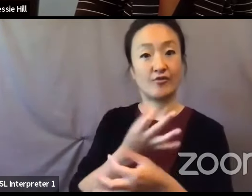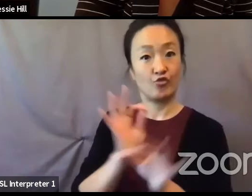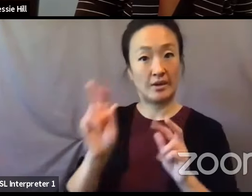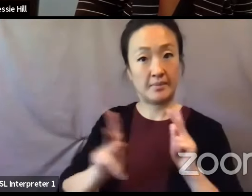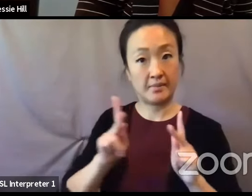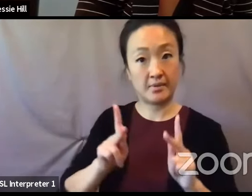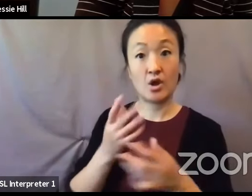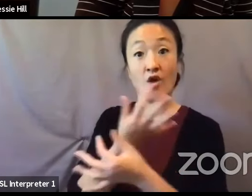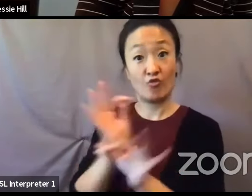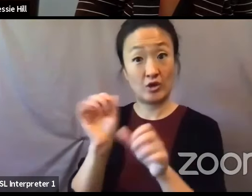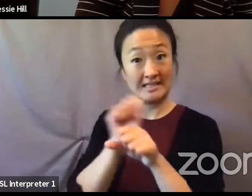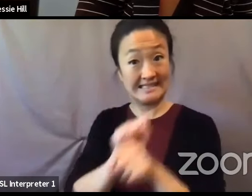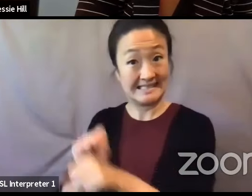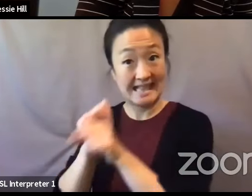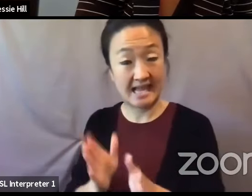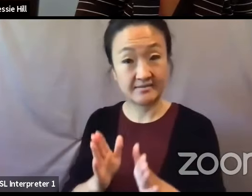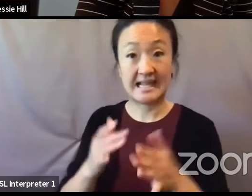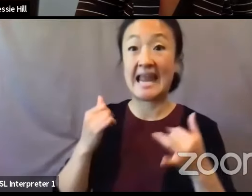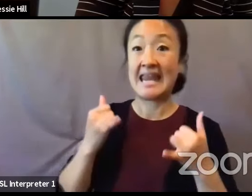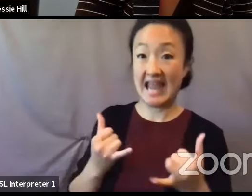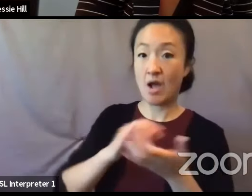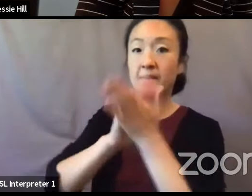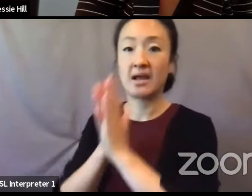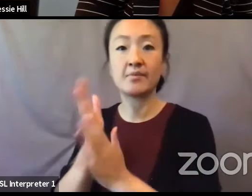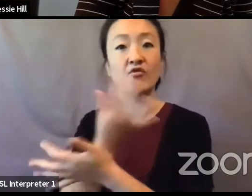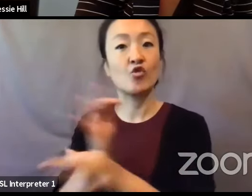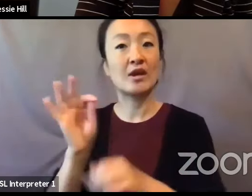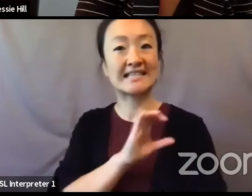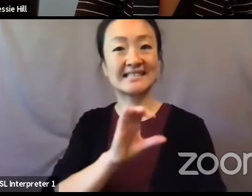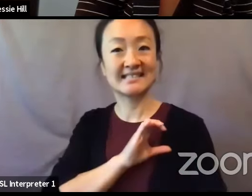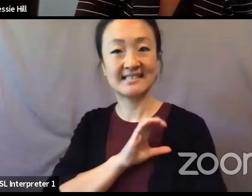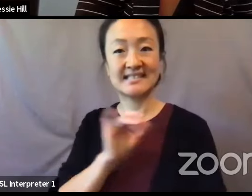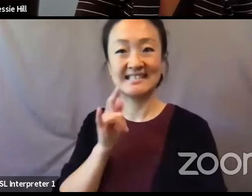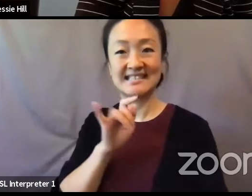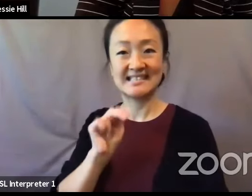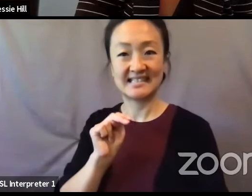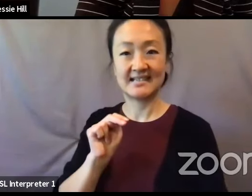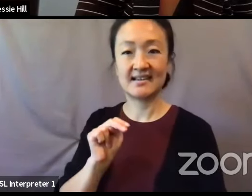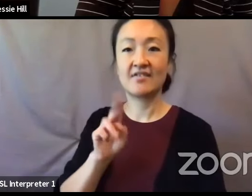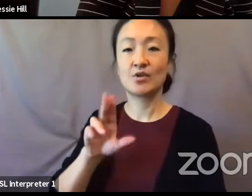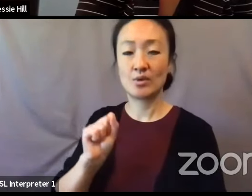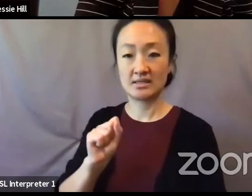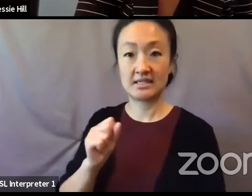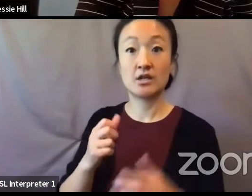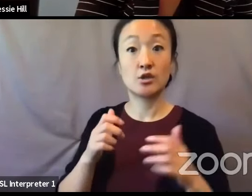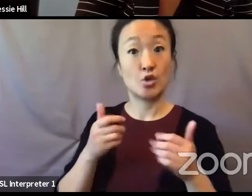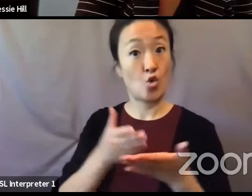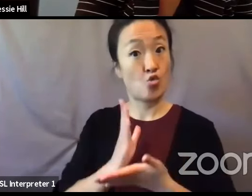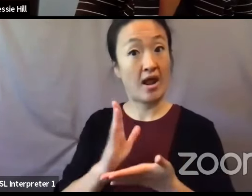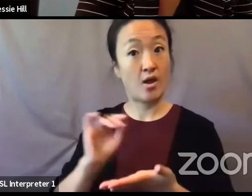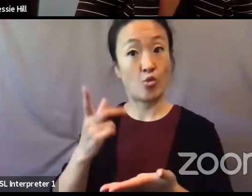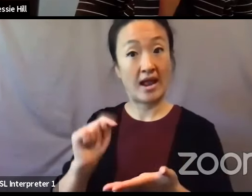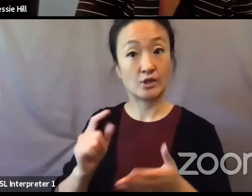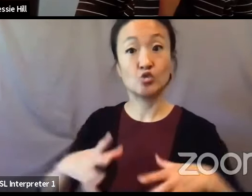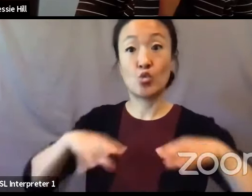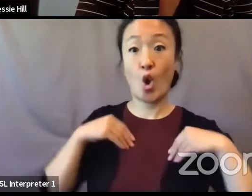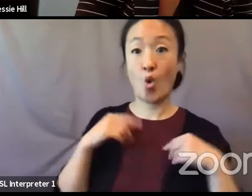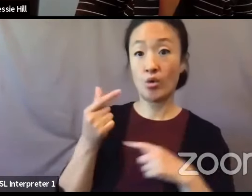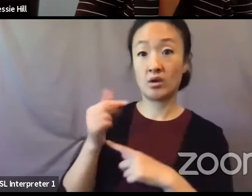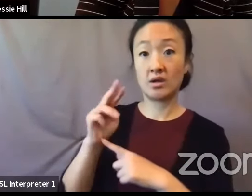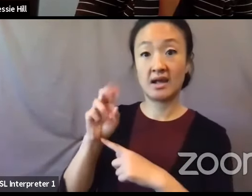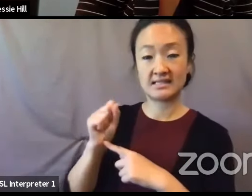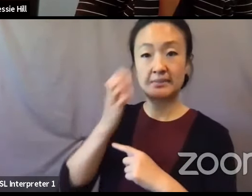now free citizens of the United States, to own guns as an element of their citizenship. In fact, if one